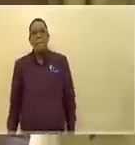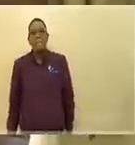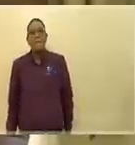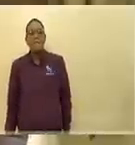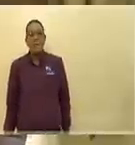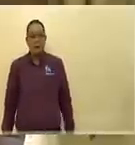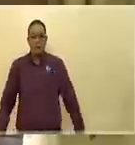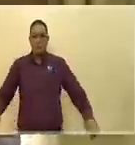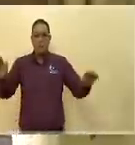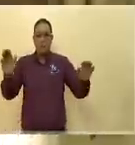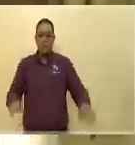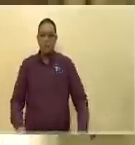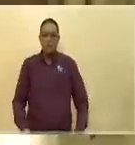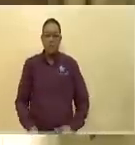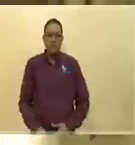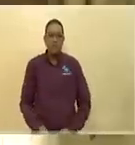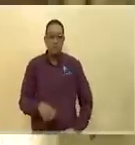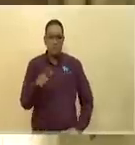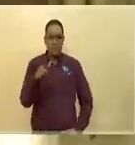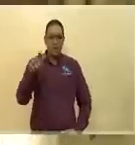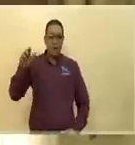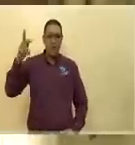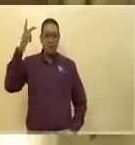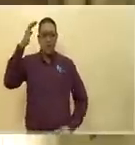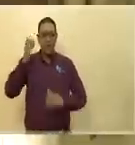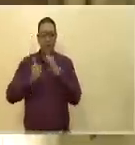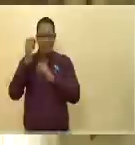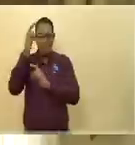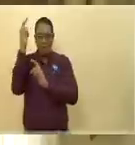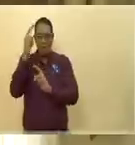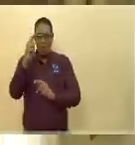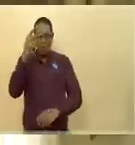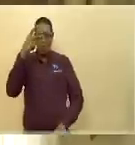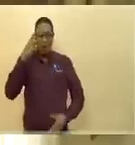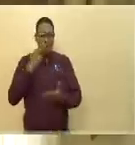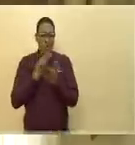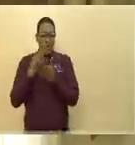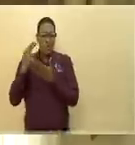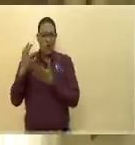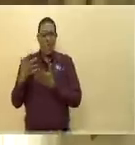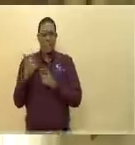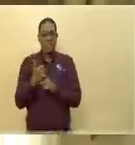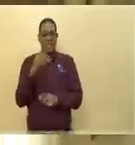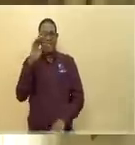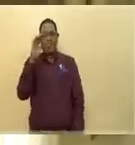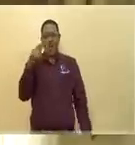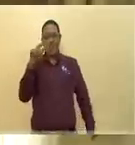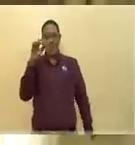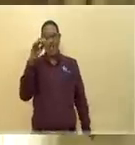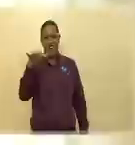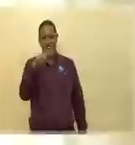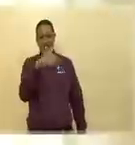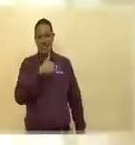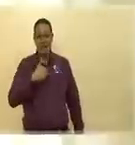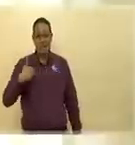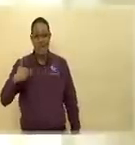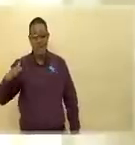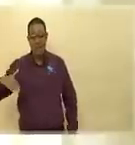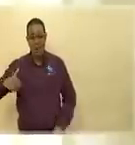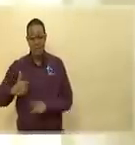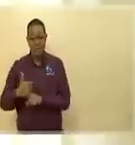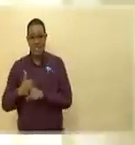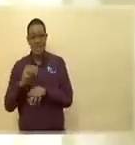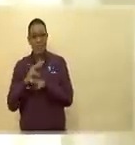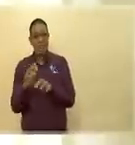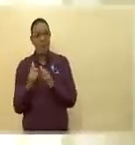Amen. You may be seated. And so, Prime Minister, the Most Honorable Andrew Holness, the Honorable Floyd Green, Member of Parliament and Minister without Portfolio